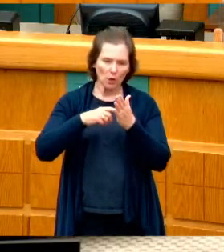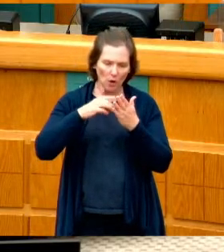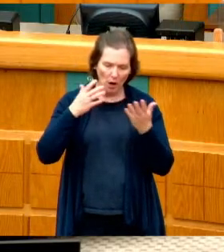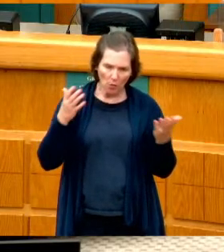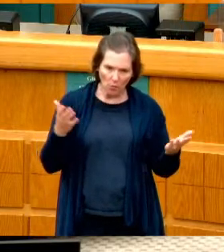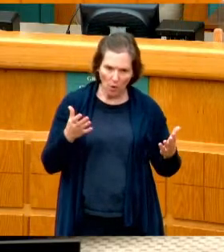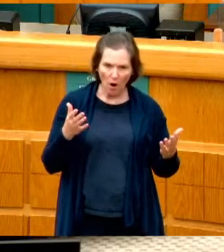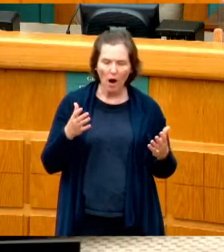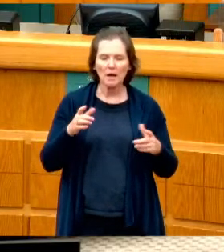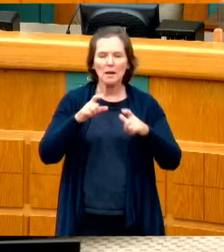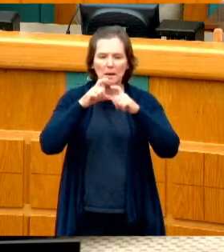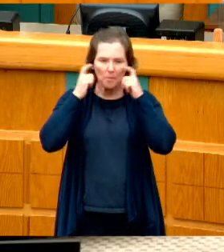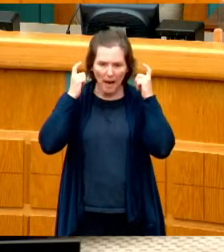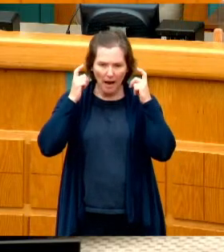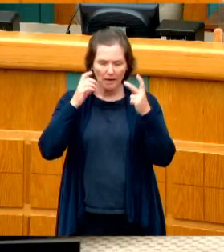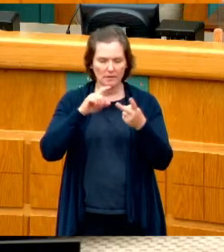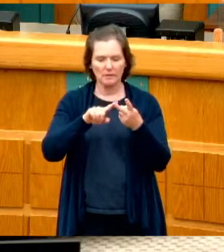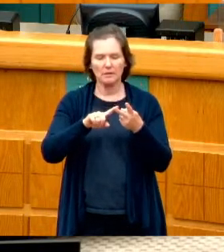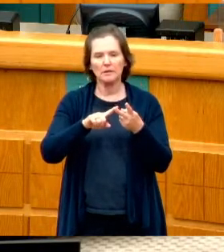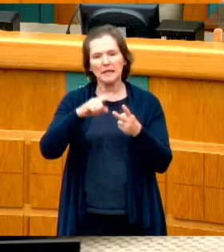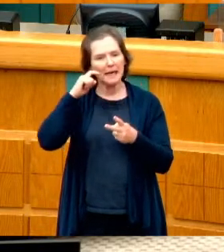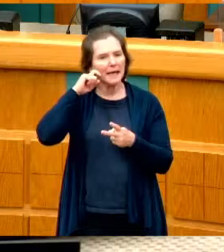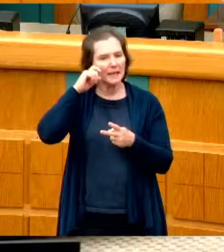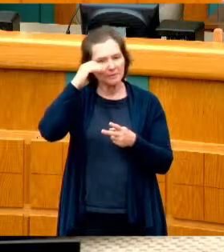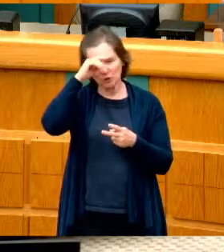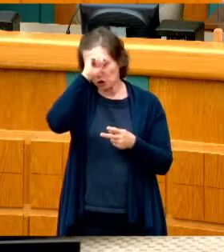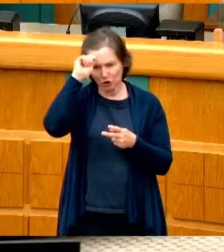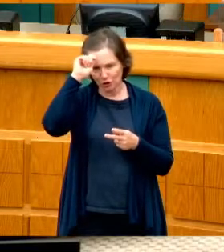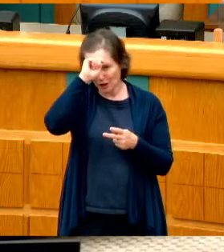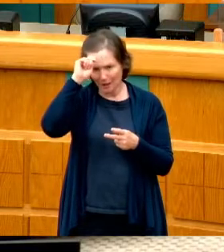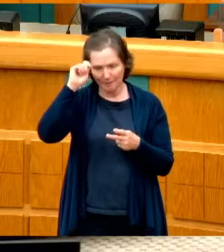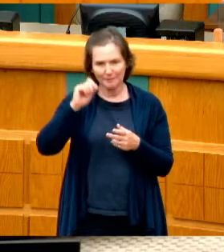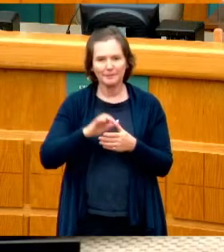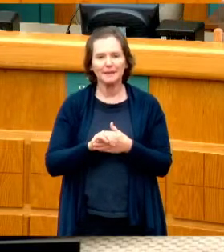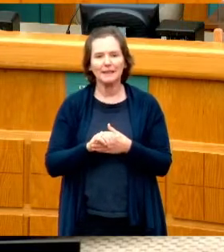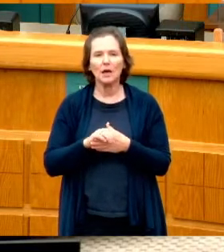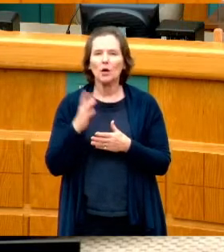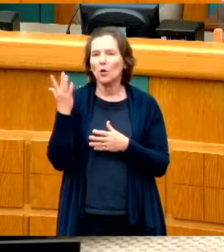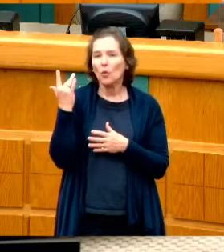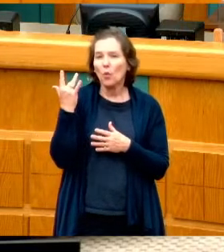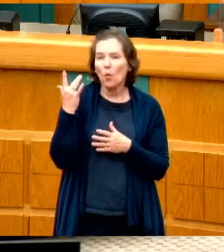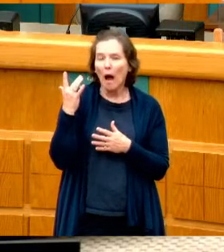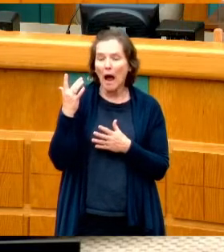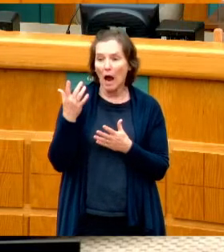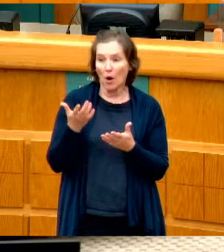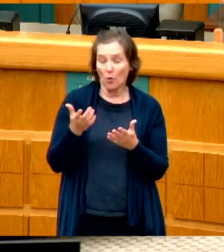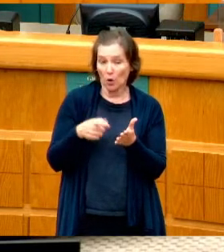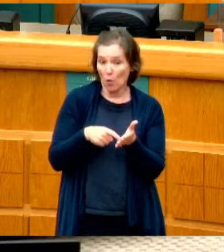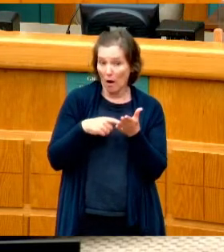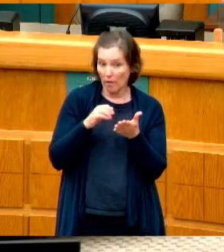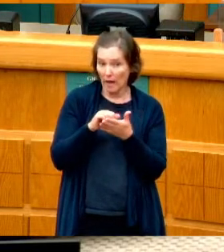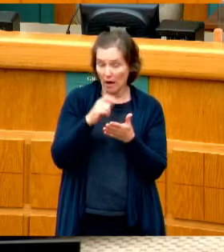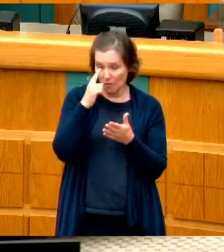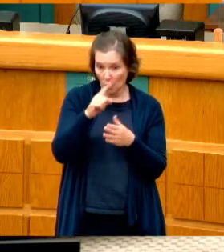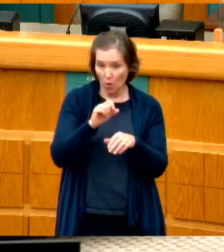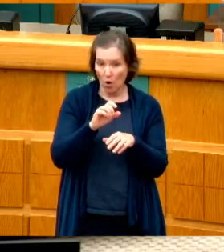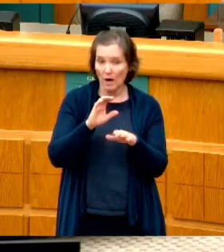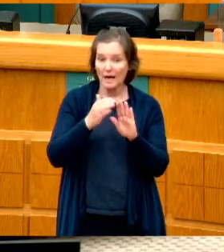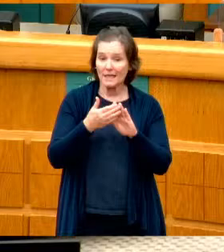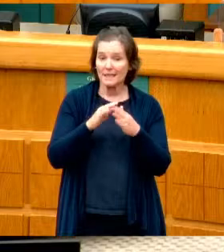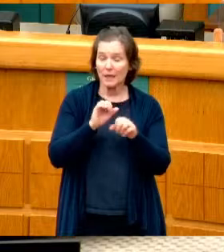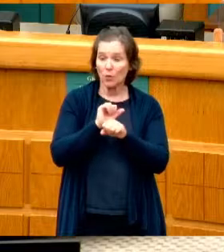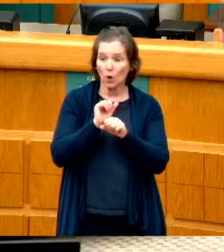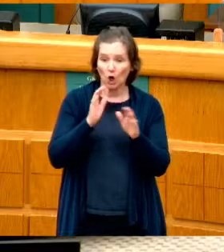reason being is the same reason we're recommending that requiring that for city employees, and that is that the vast majority of